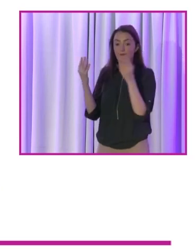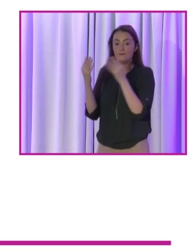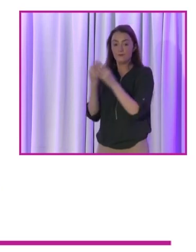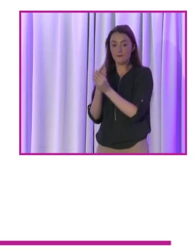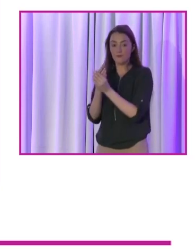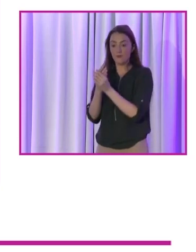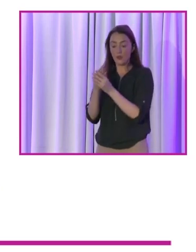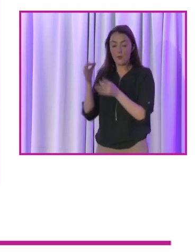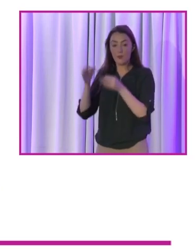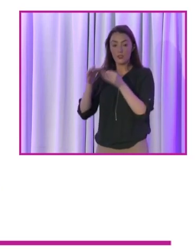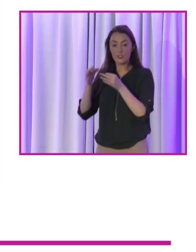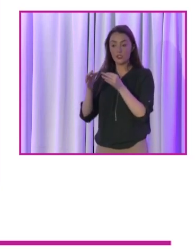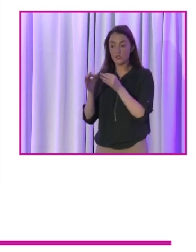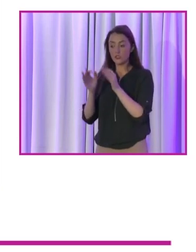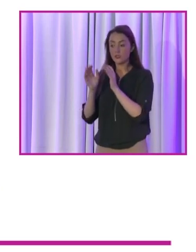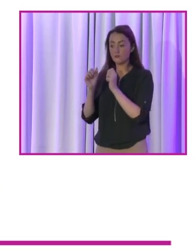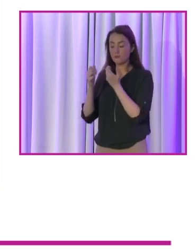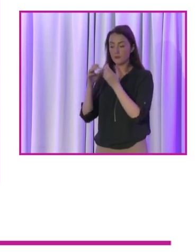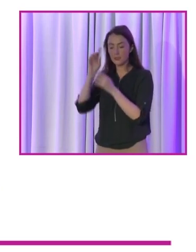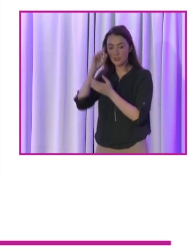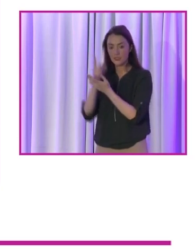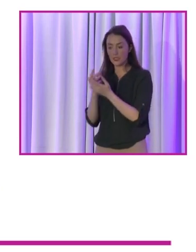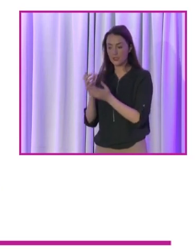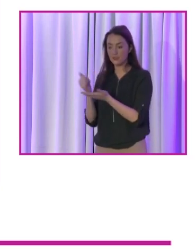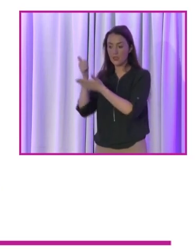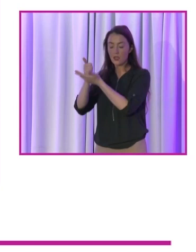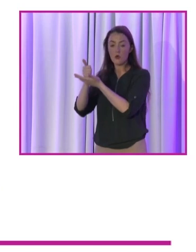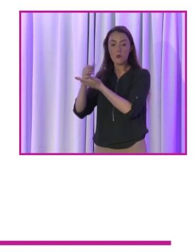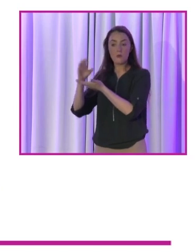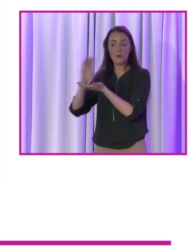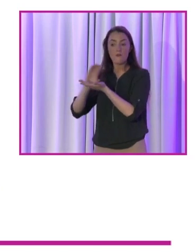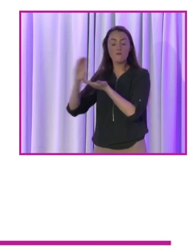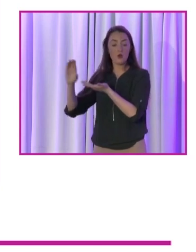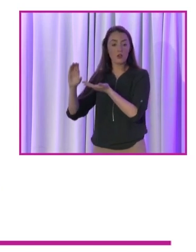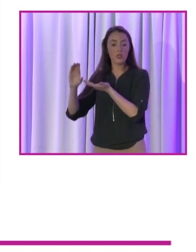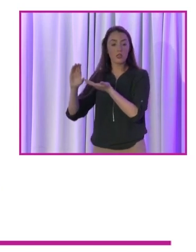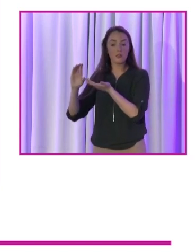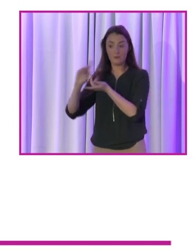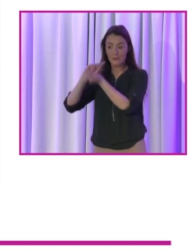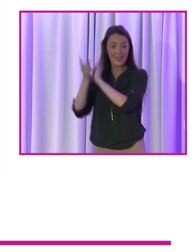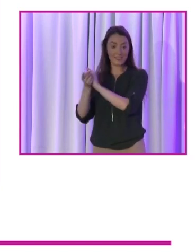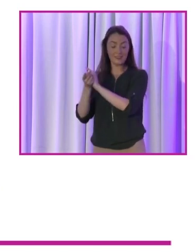the creation of a fund and got cross-party support, and it passed.